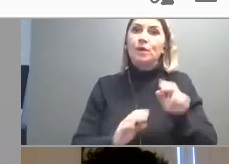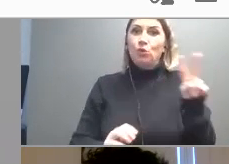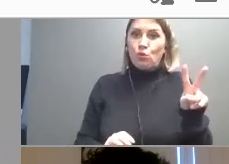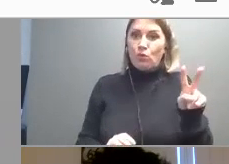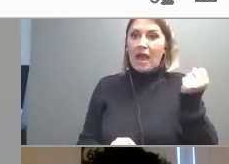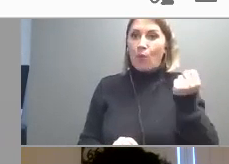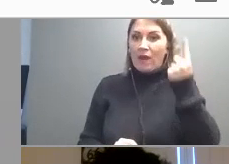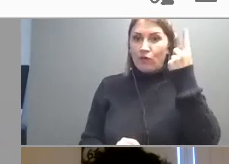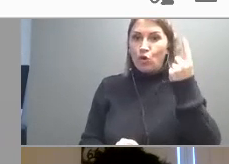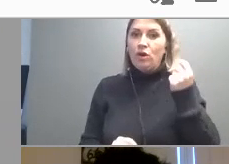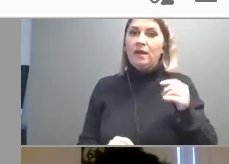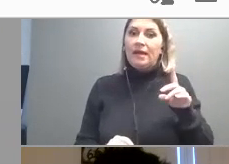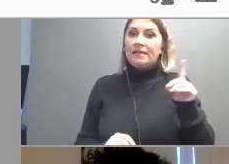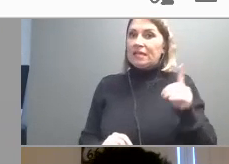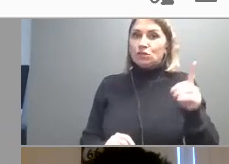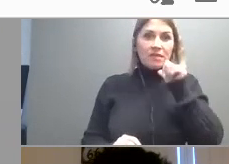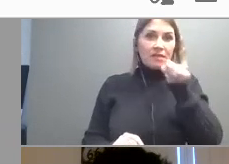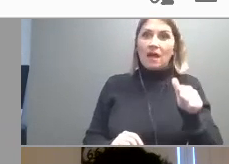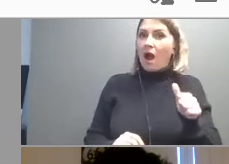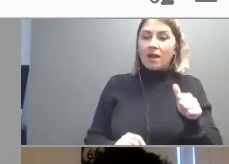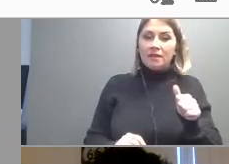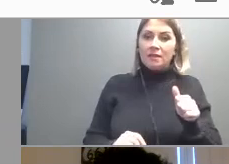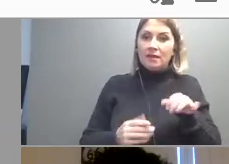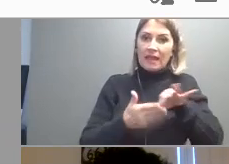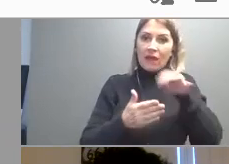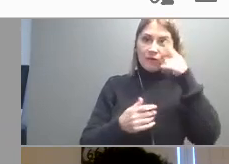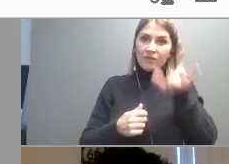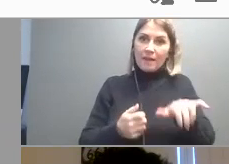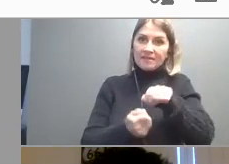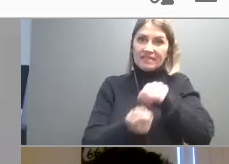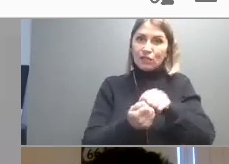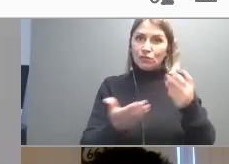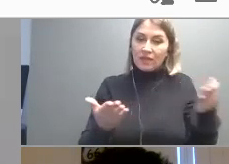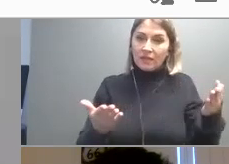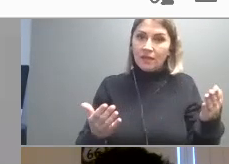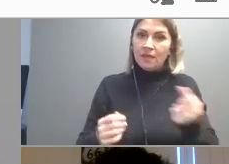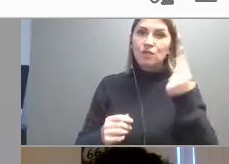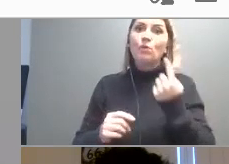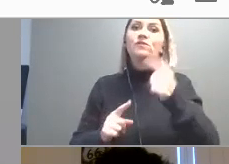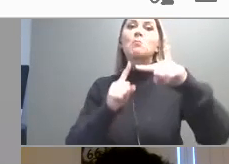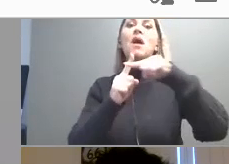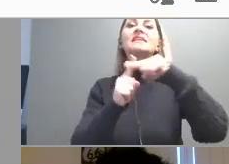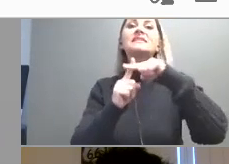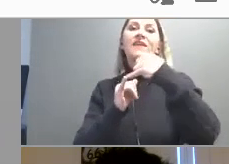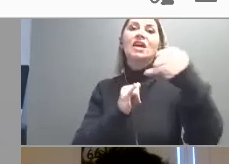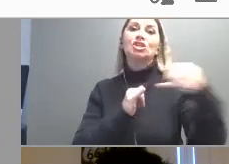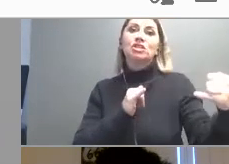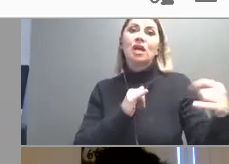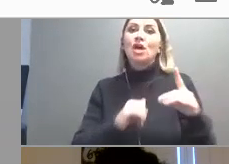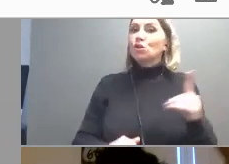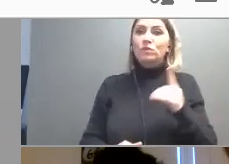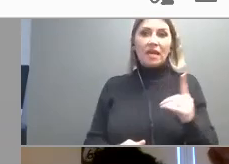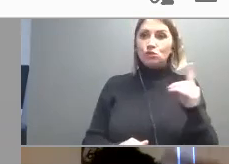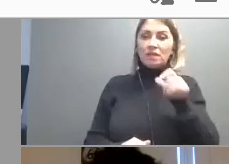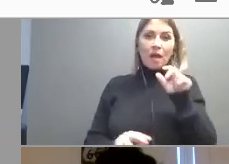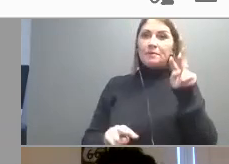However, Dijkstra did not account for this particular thing because it always accounted for positive edges. And so Dijkstra would not be